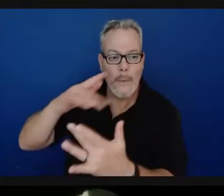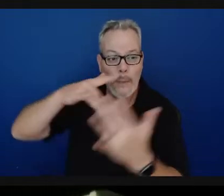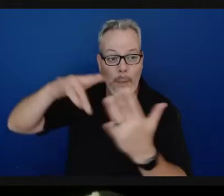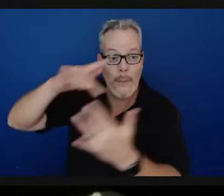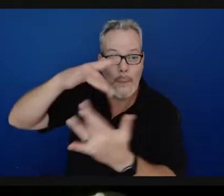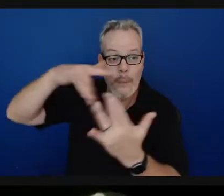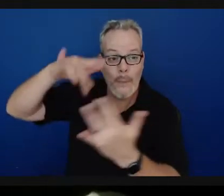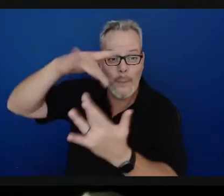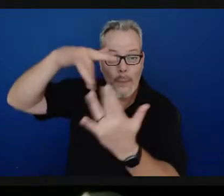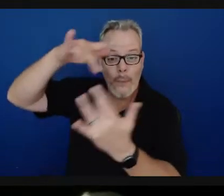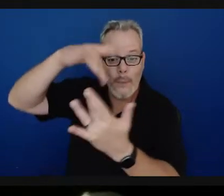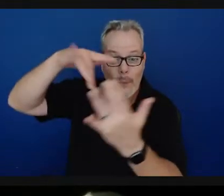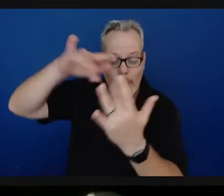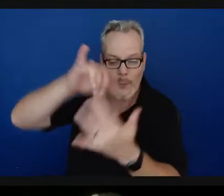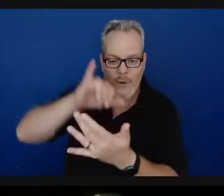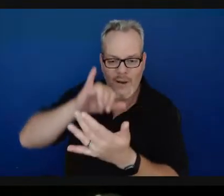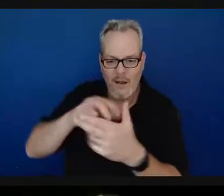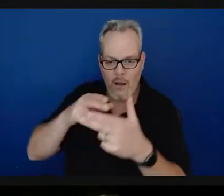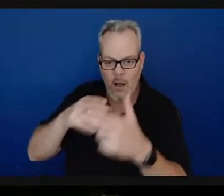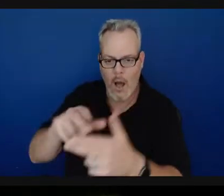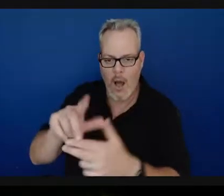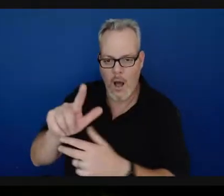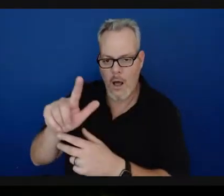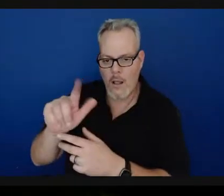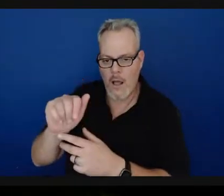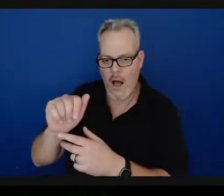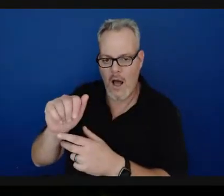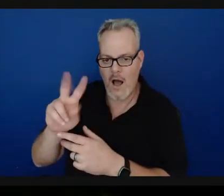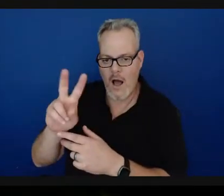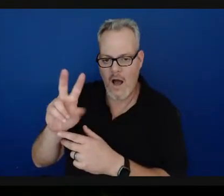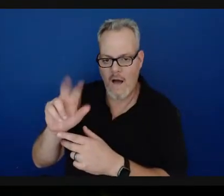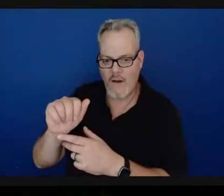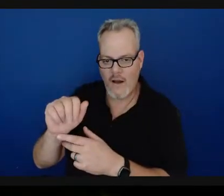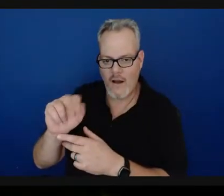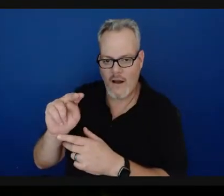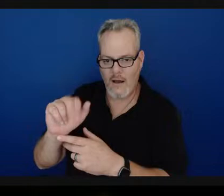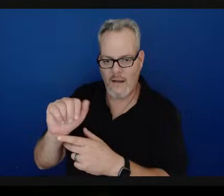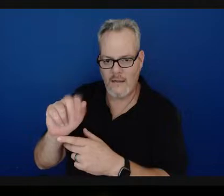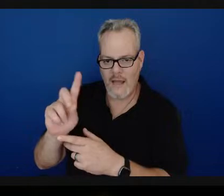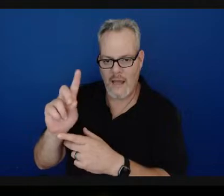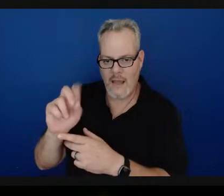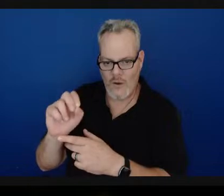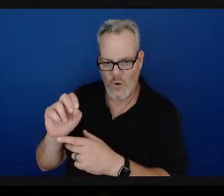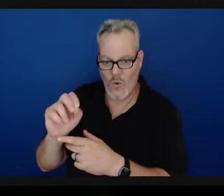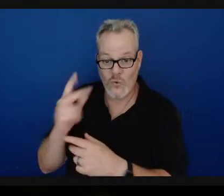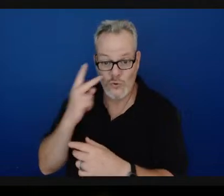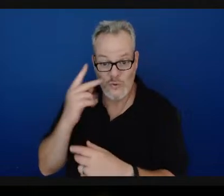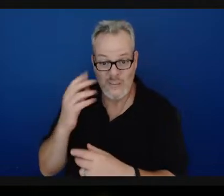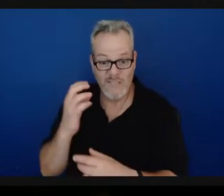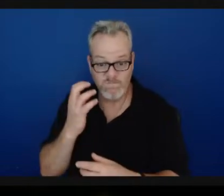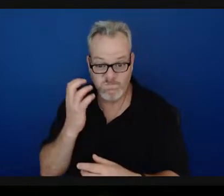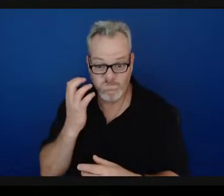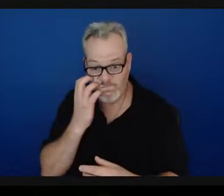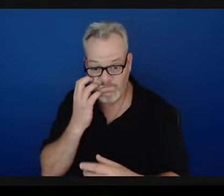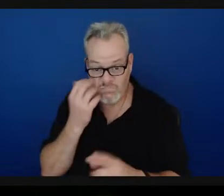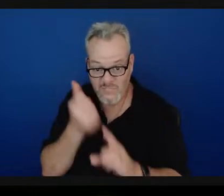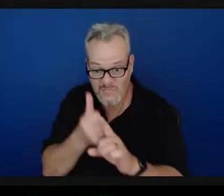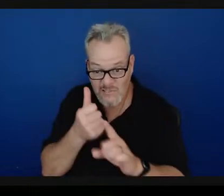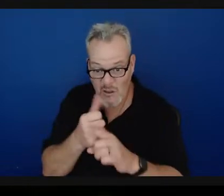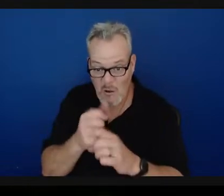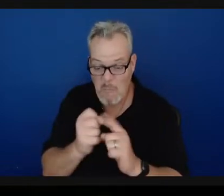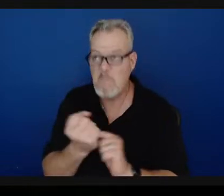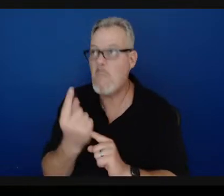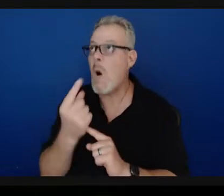up the crust. And for anyone who's curious, how thick is the crust, right? There you can see there's a piece just flew off, landed in another piece,